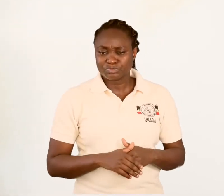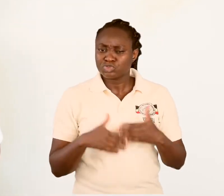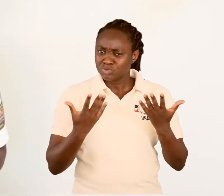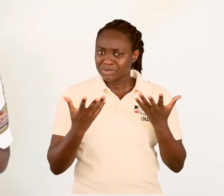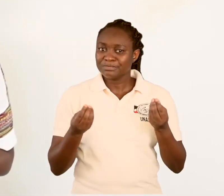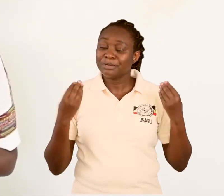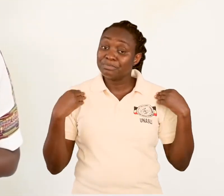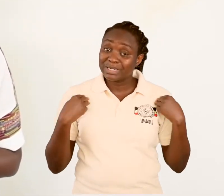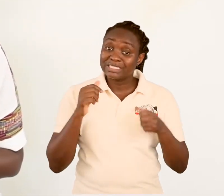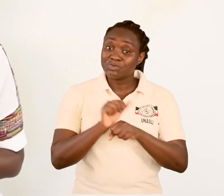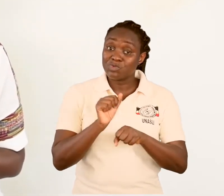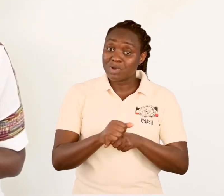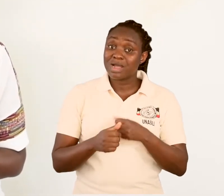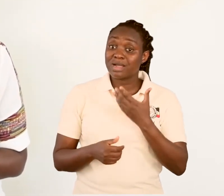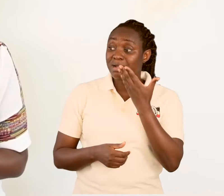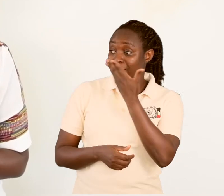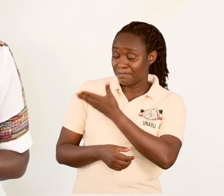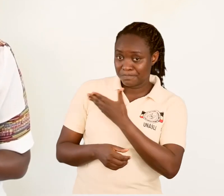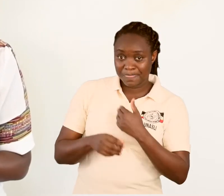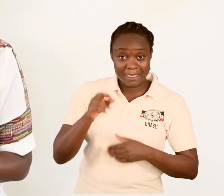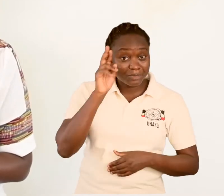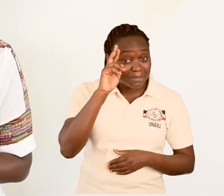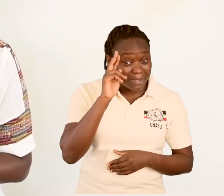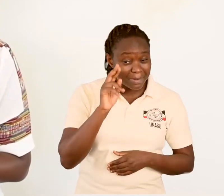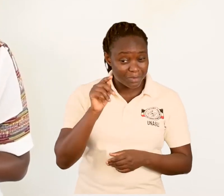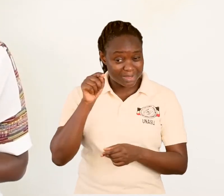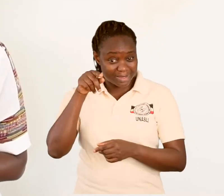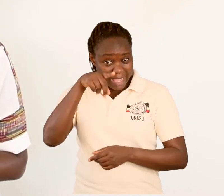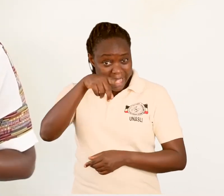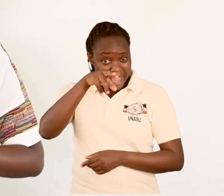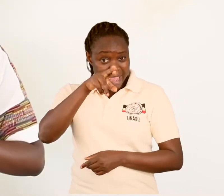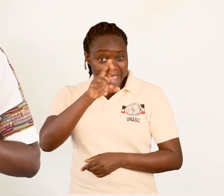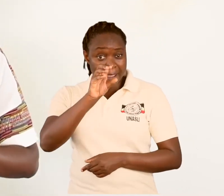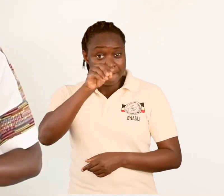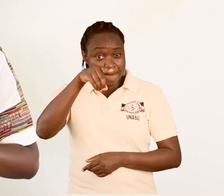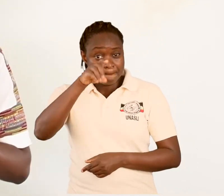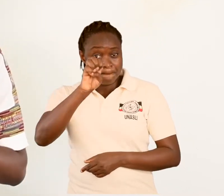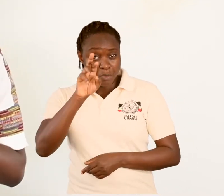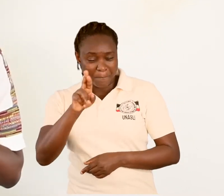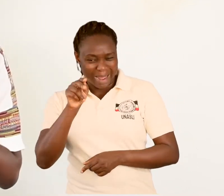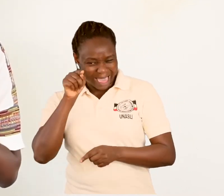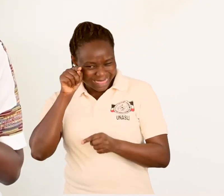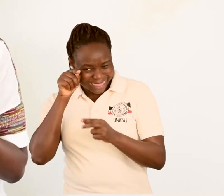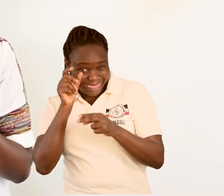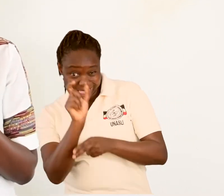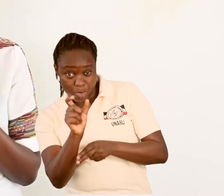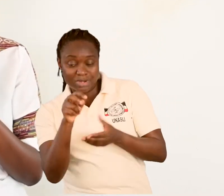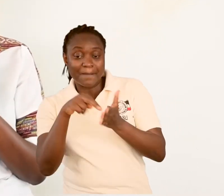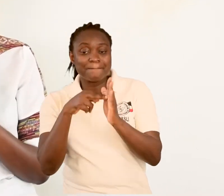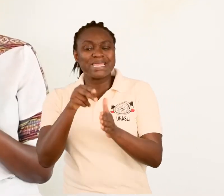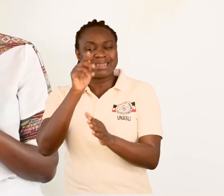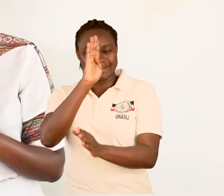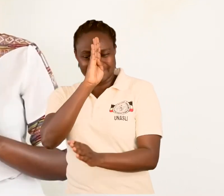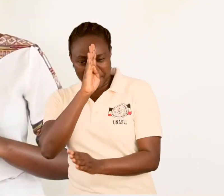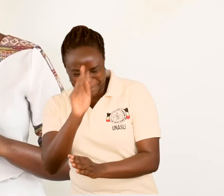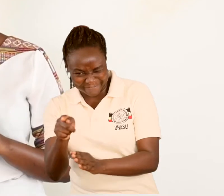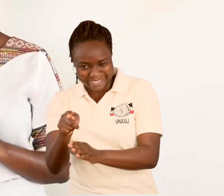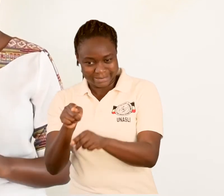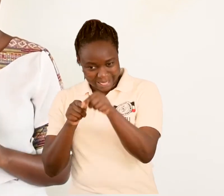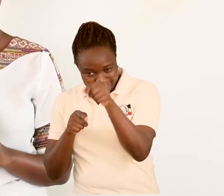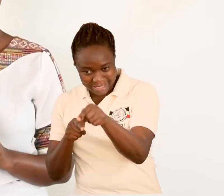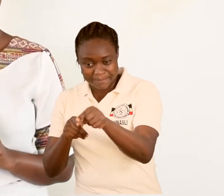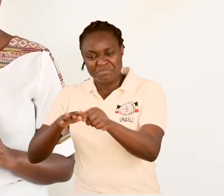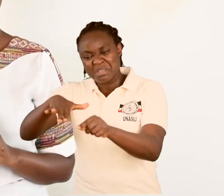nouns. Remember we said that a proper noun refers to a particular person, a place, or